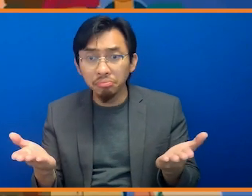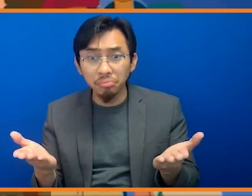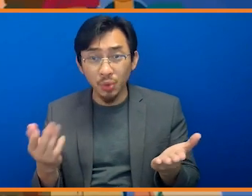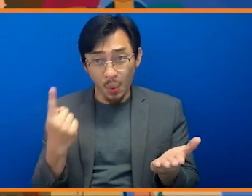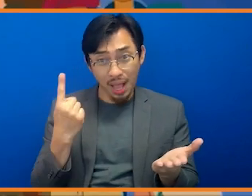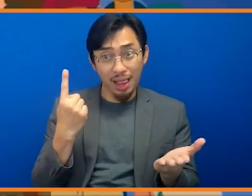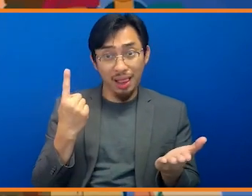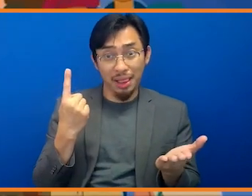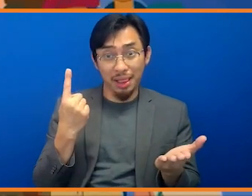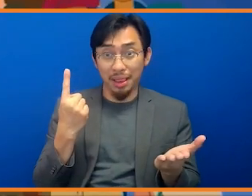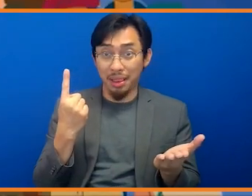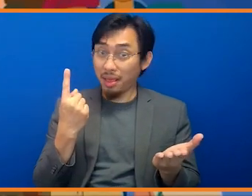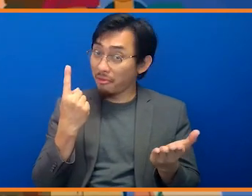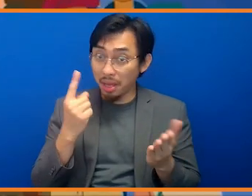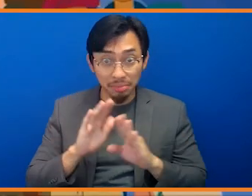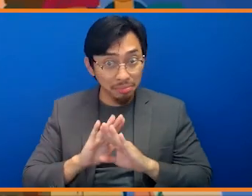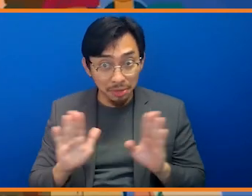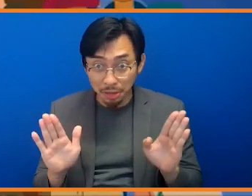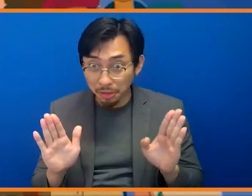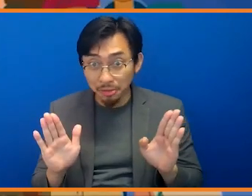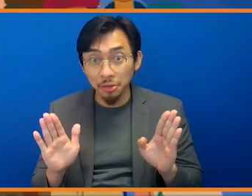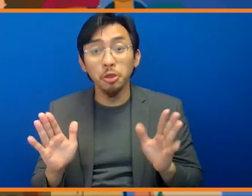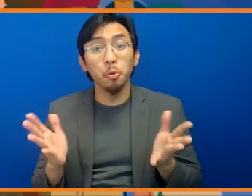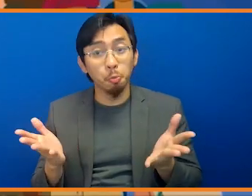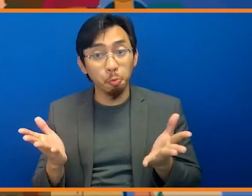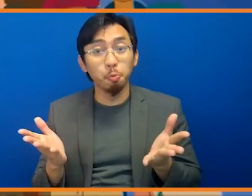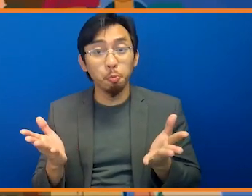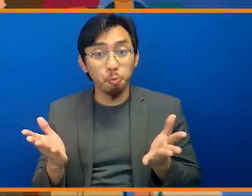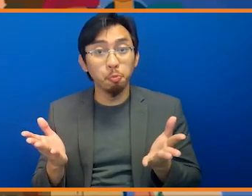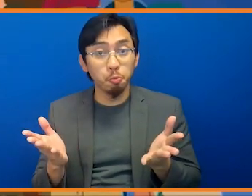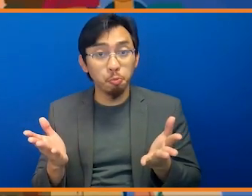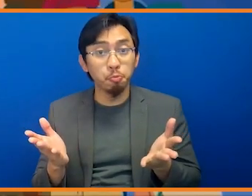One? Only one person?